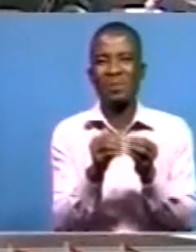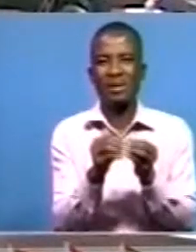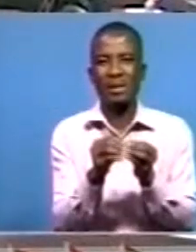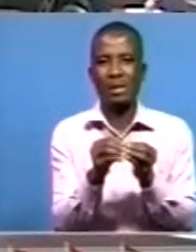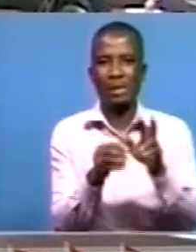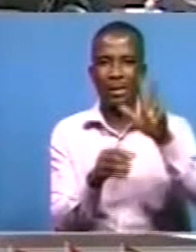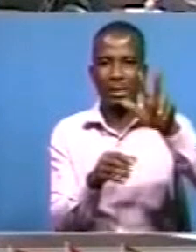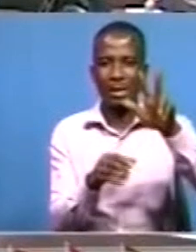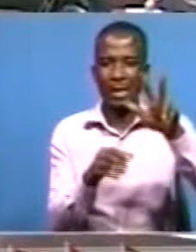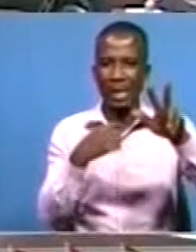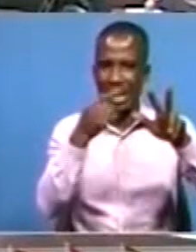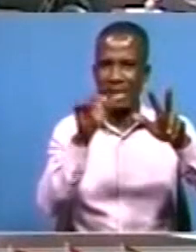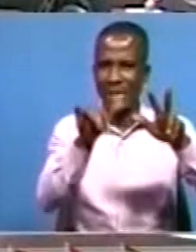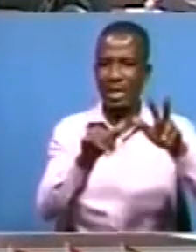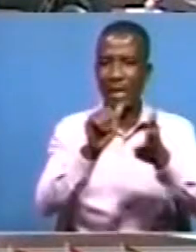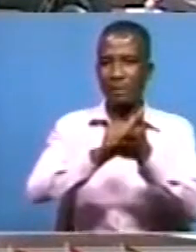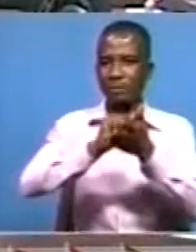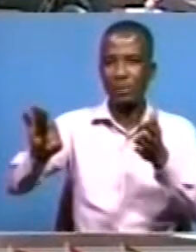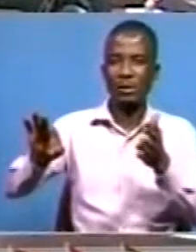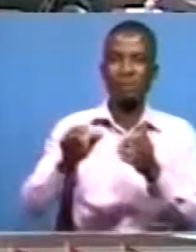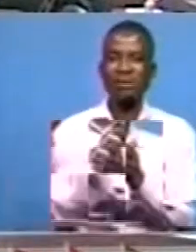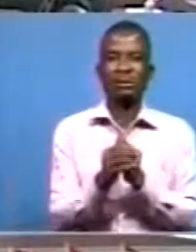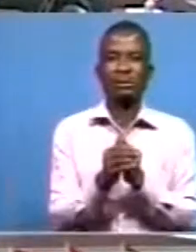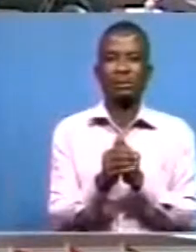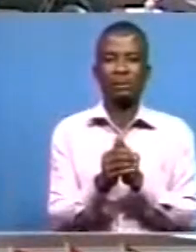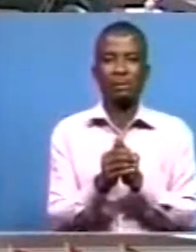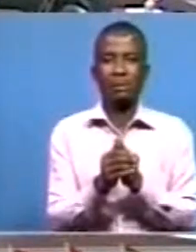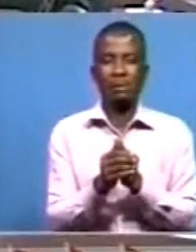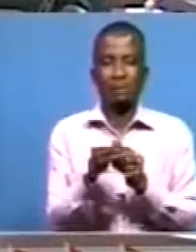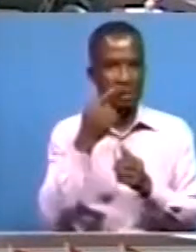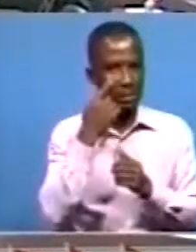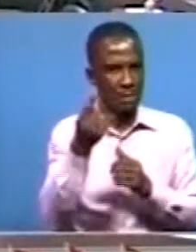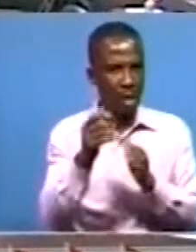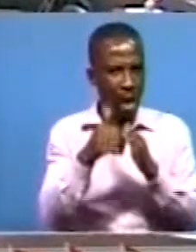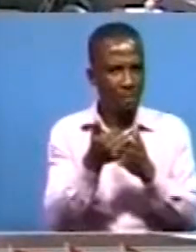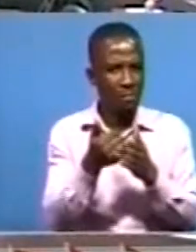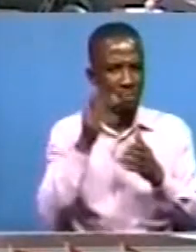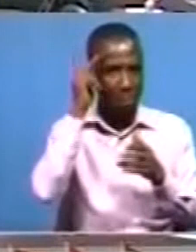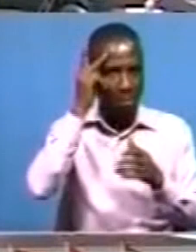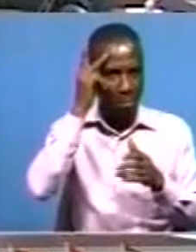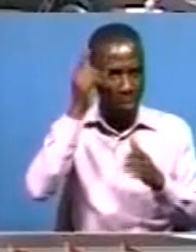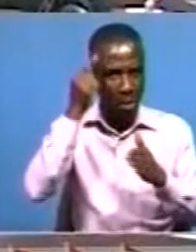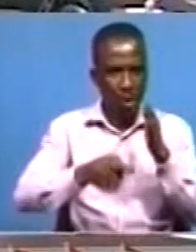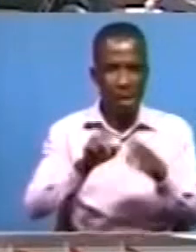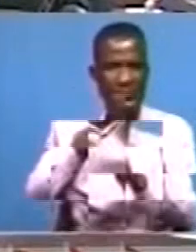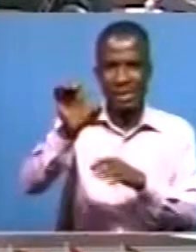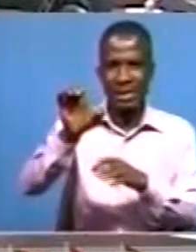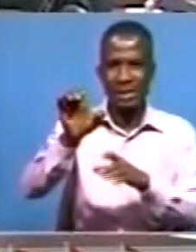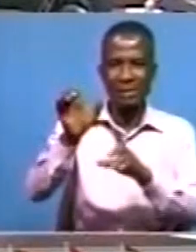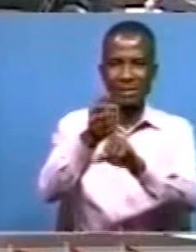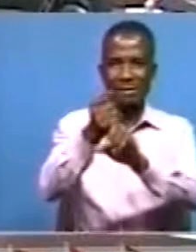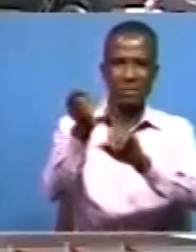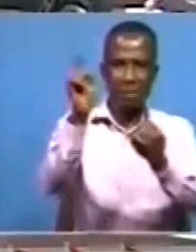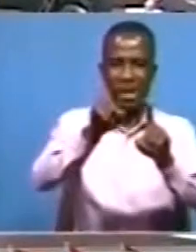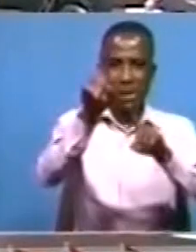Third, he urges that by dismissing the petitioner's application to reopen his case for the sole purpose of calling the Electoral Commissioner as a witness